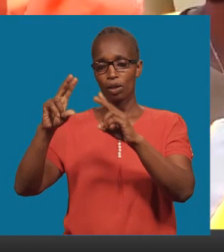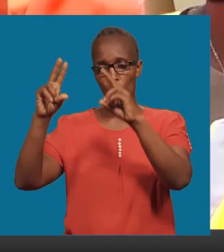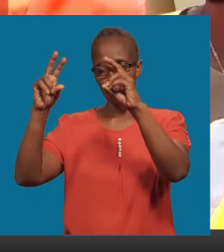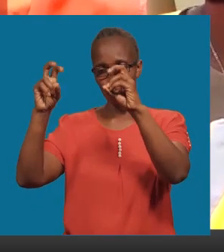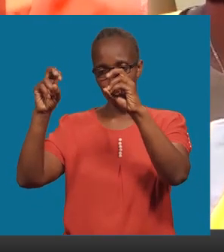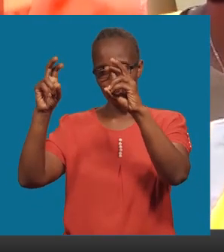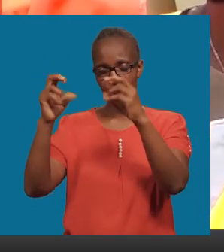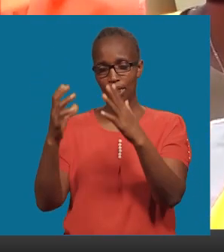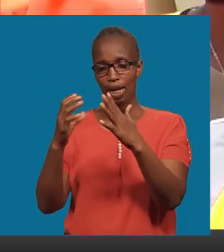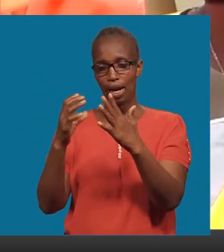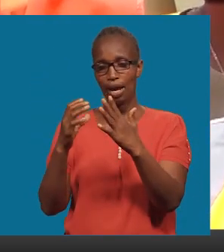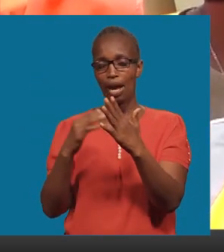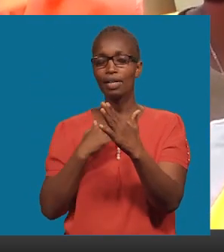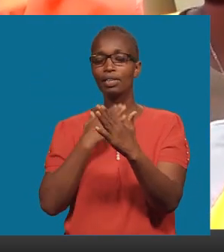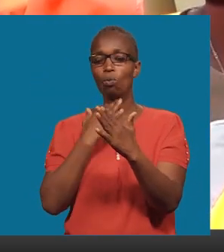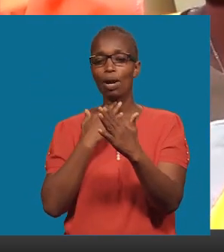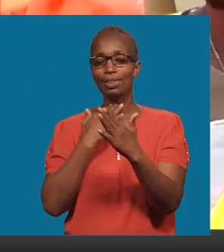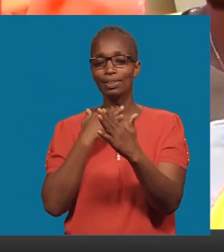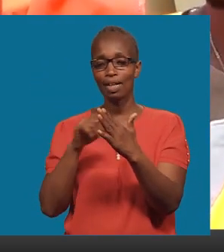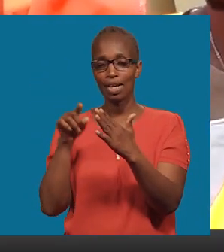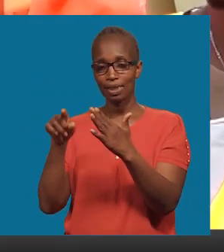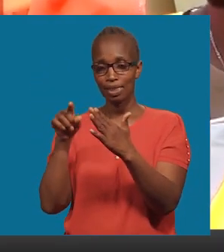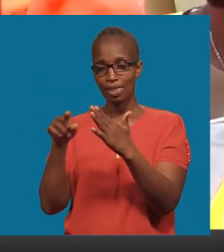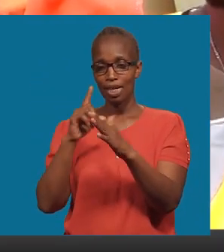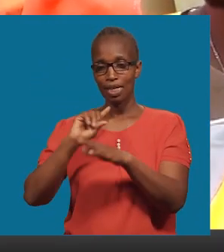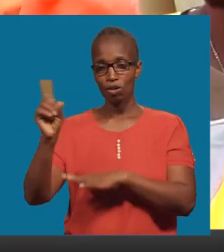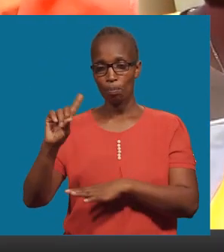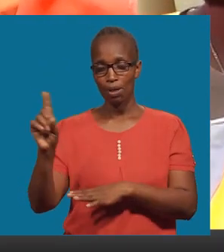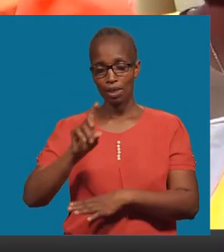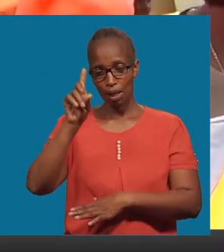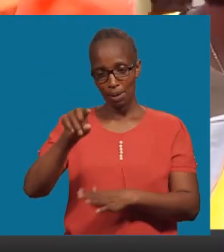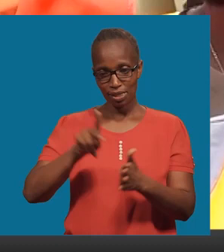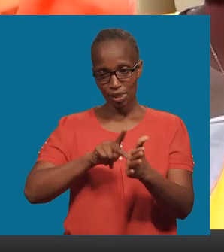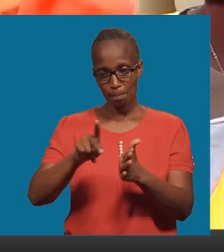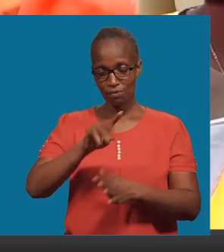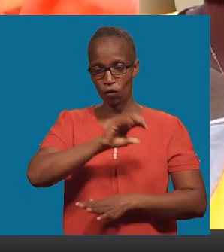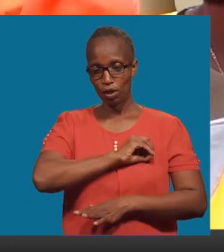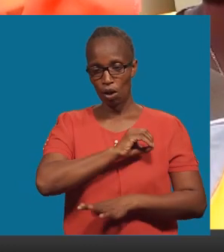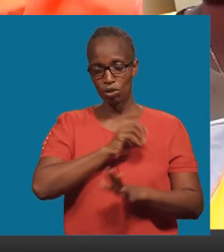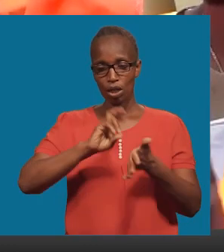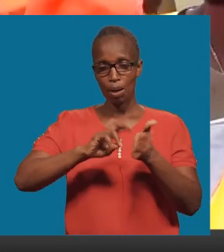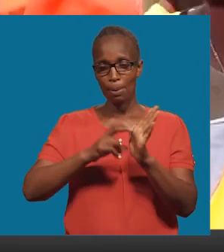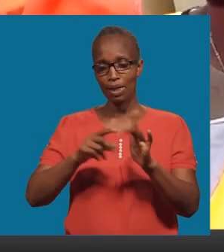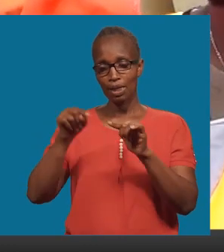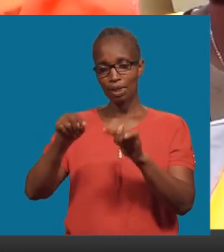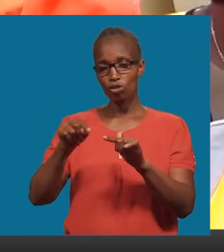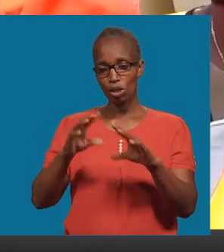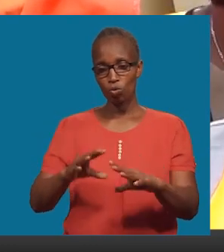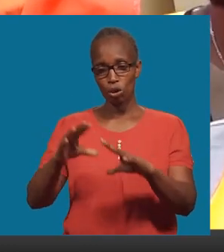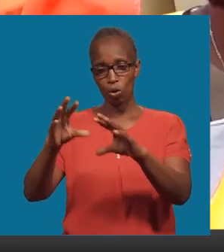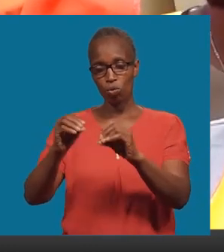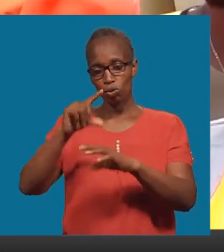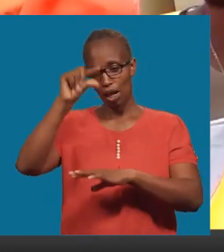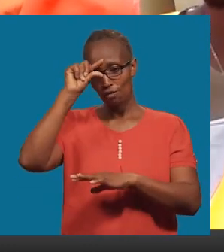their asphalt from Nairobi, they have to factor in their transport costs. So it used to translate even to the government spending